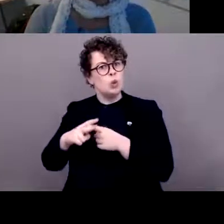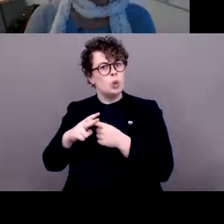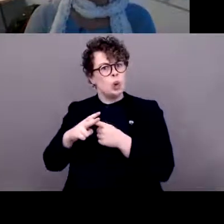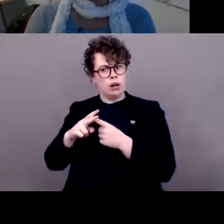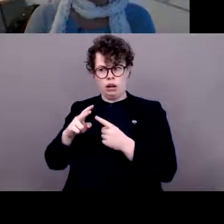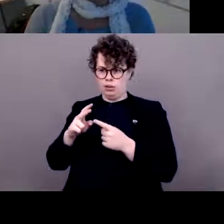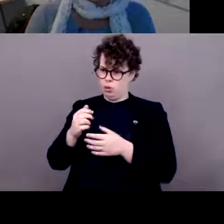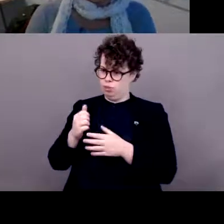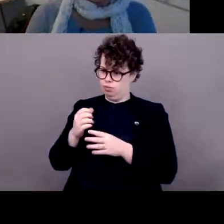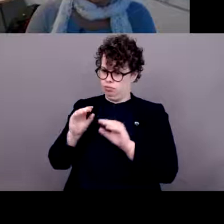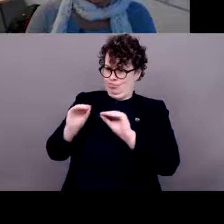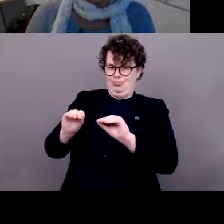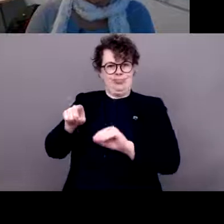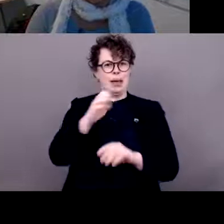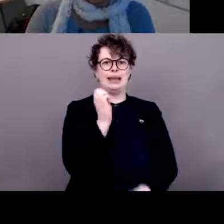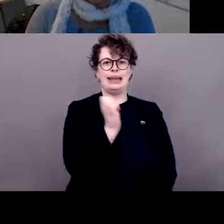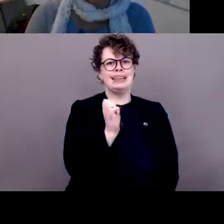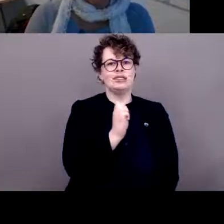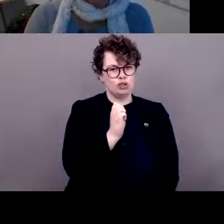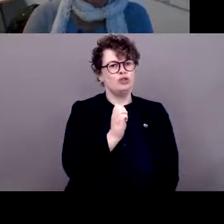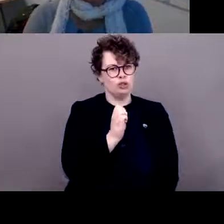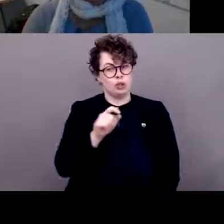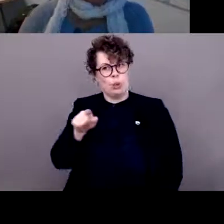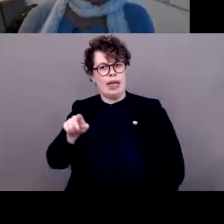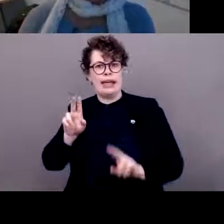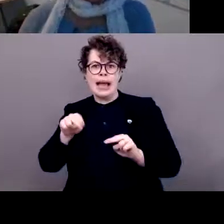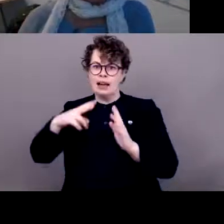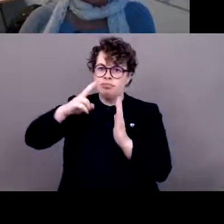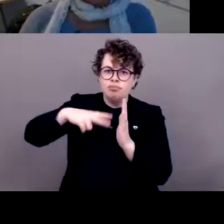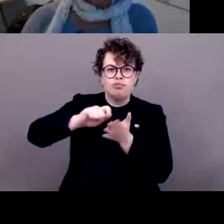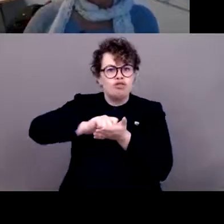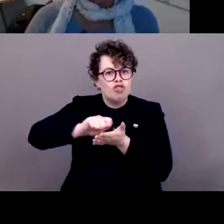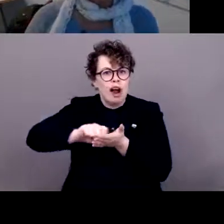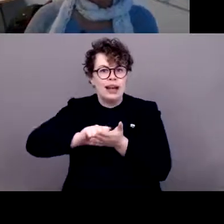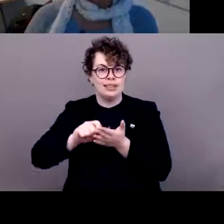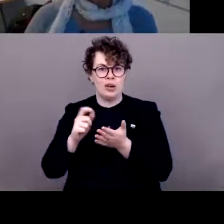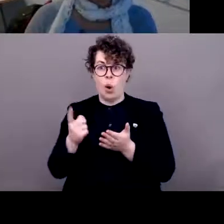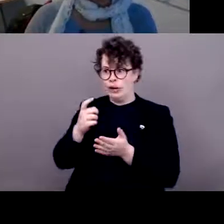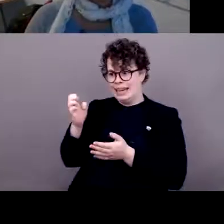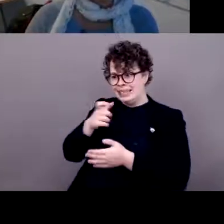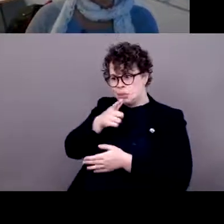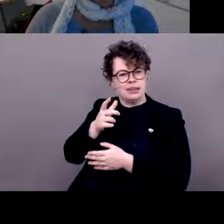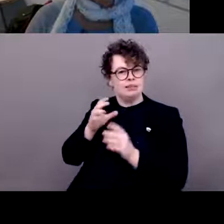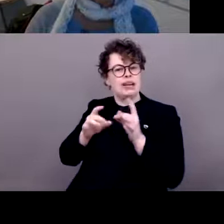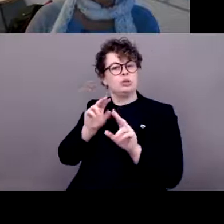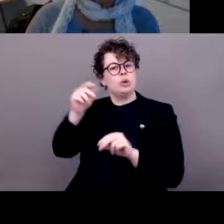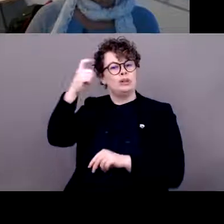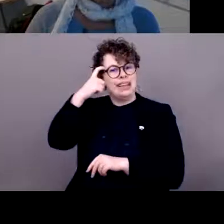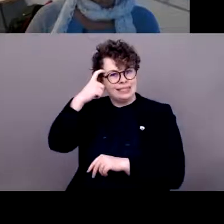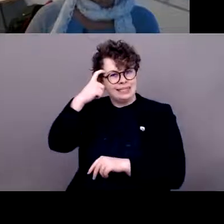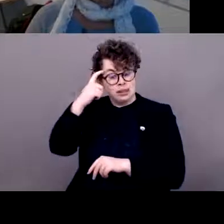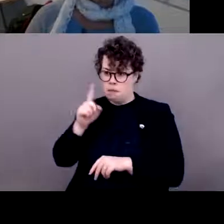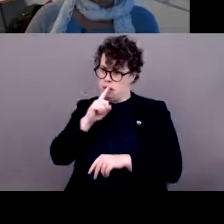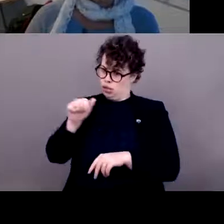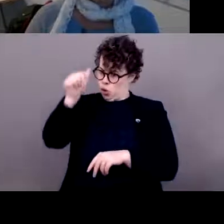English skills, which are important, of course, for communication, for literacy, for education. So finding out children's